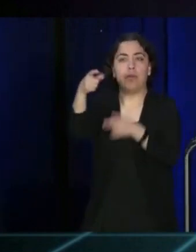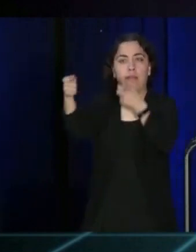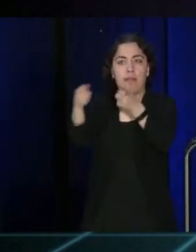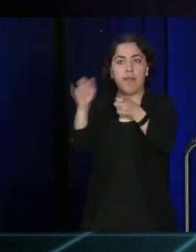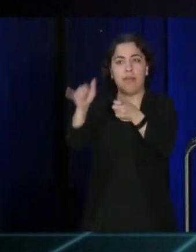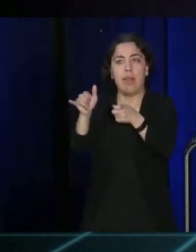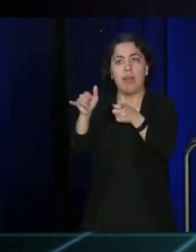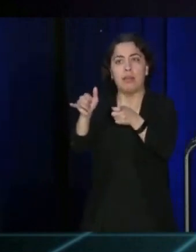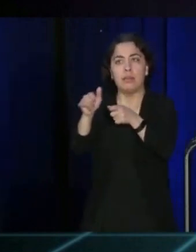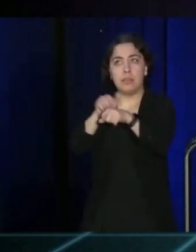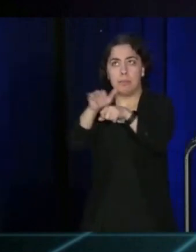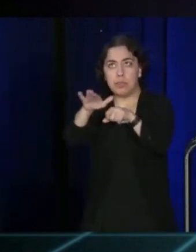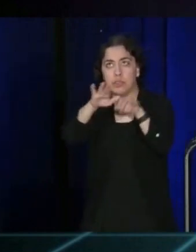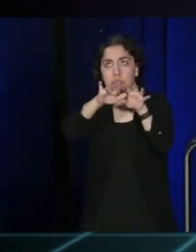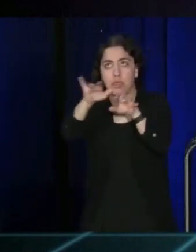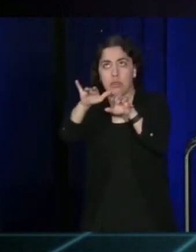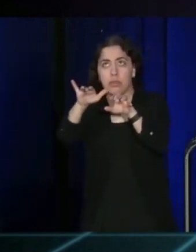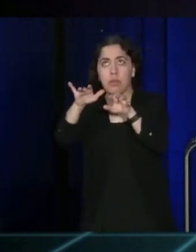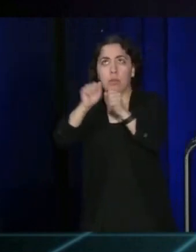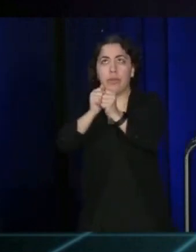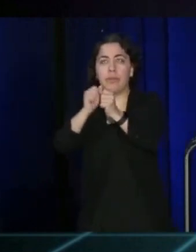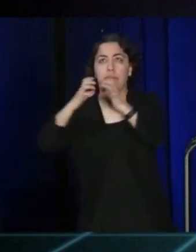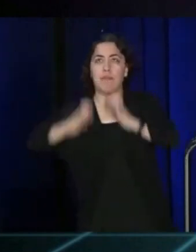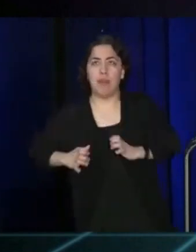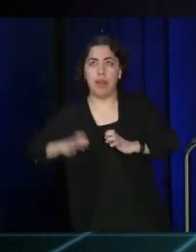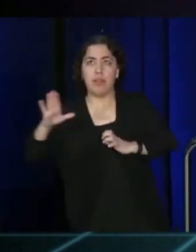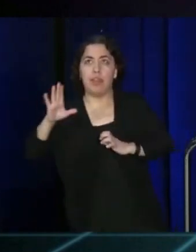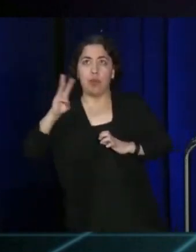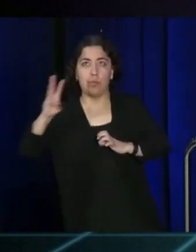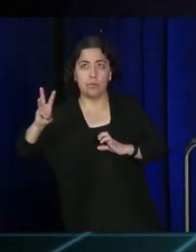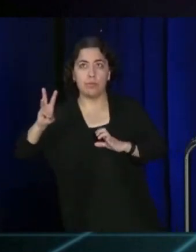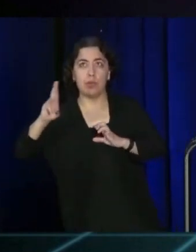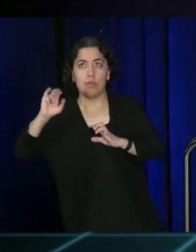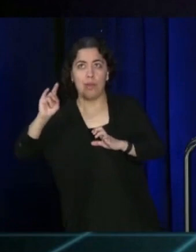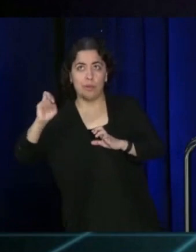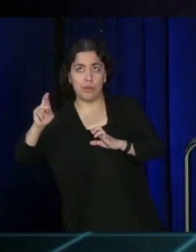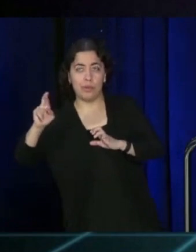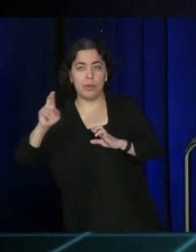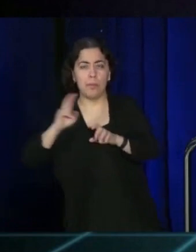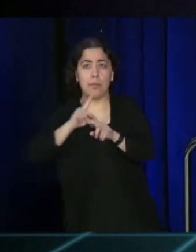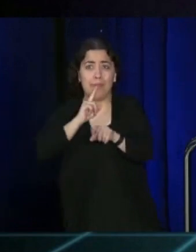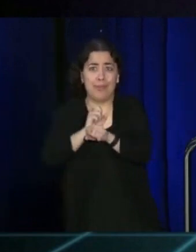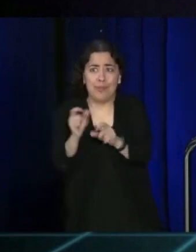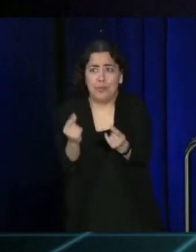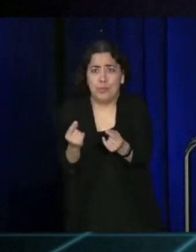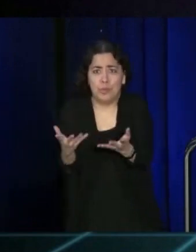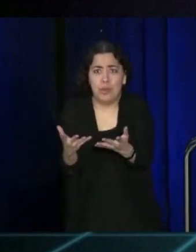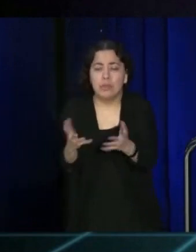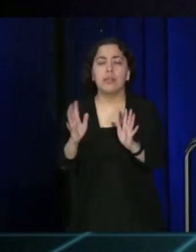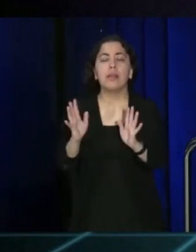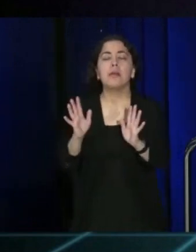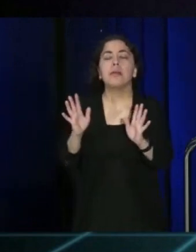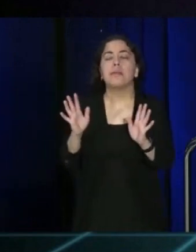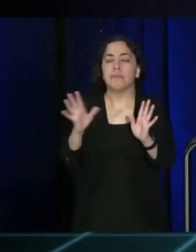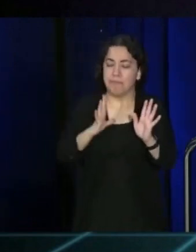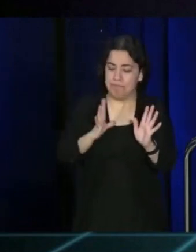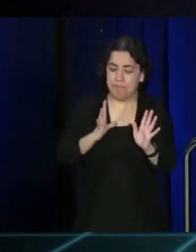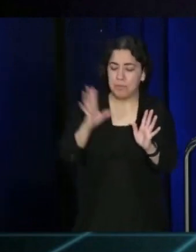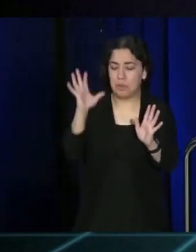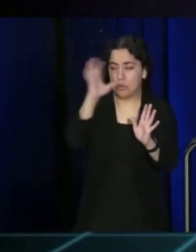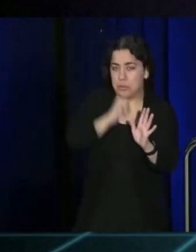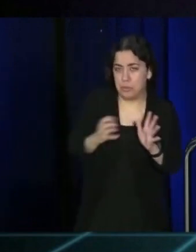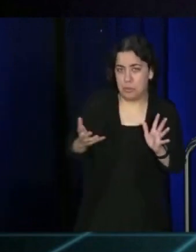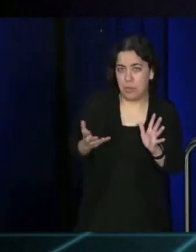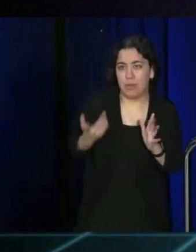router or whatever. But literally, all that you need to do, and let's assume that we can't instantly go